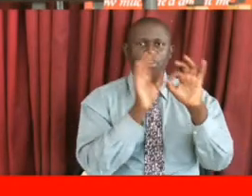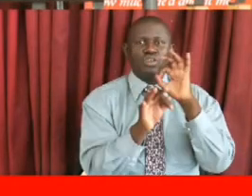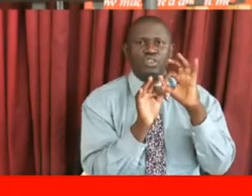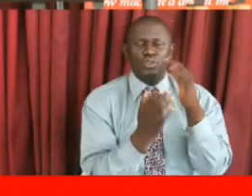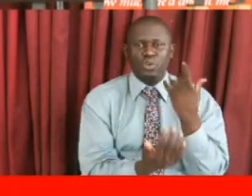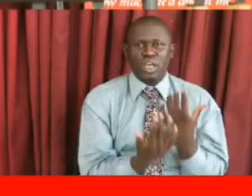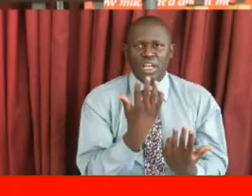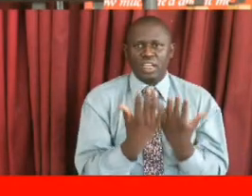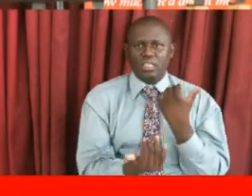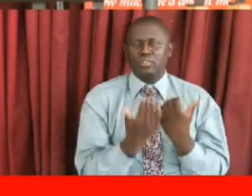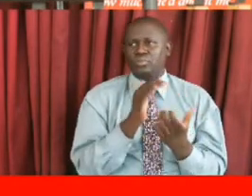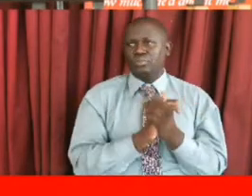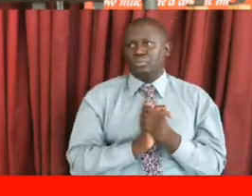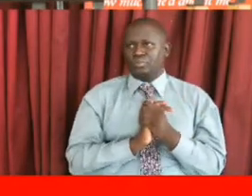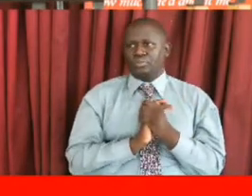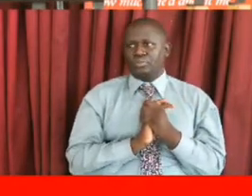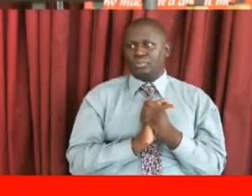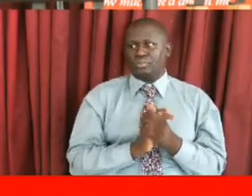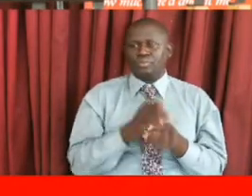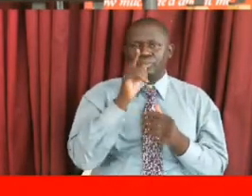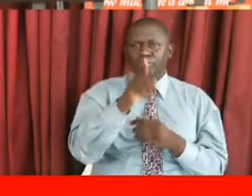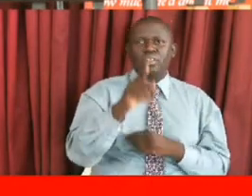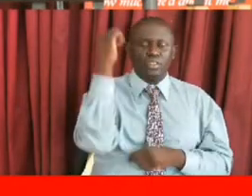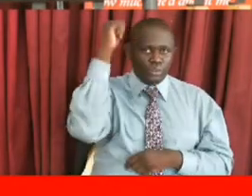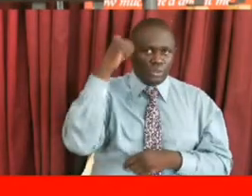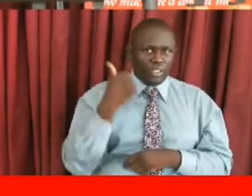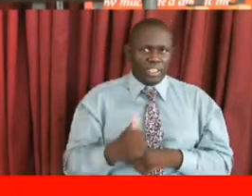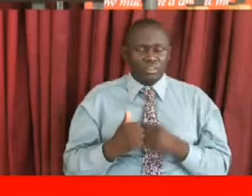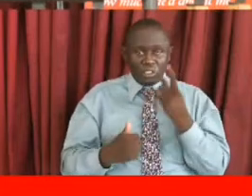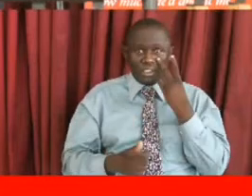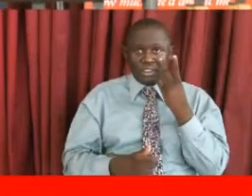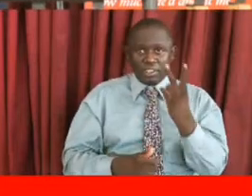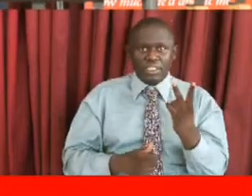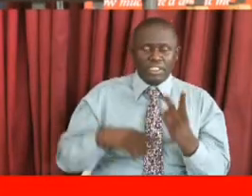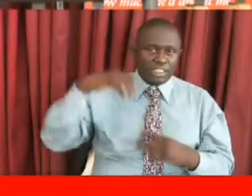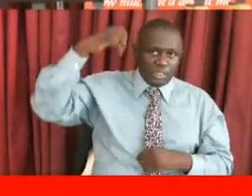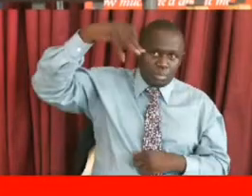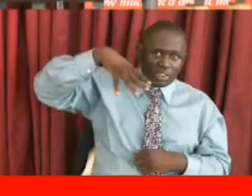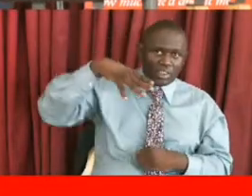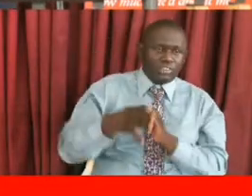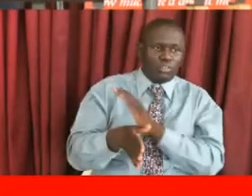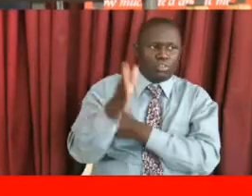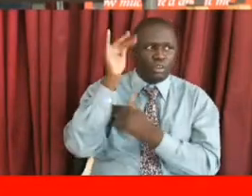to amen that's right you will never see the presence of God like